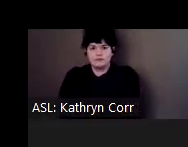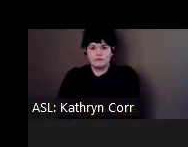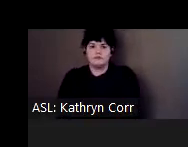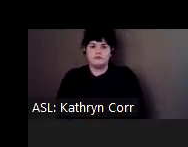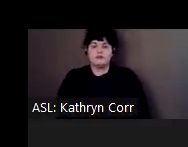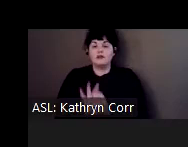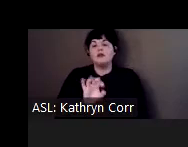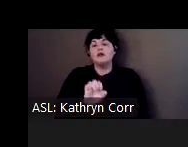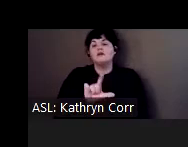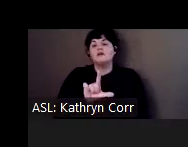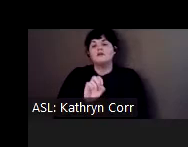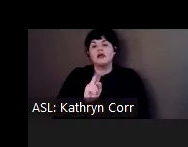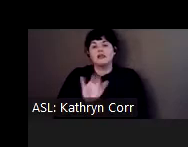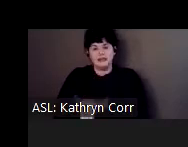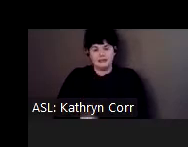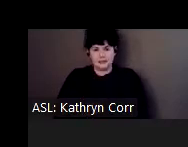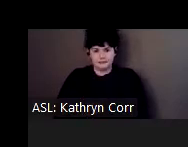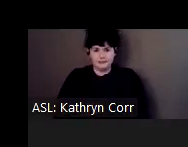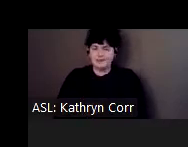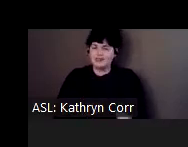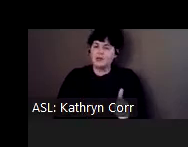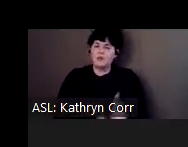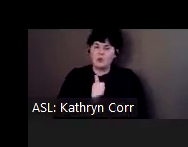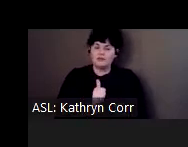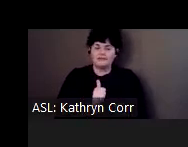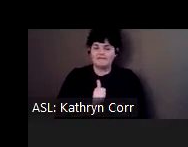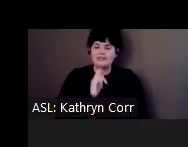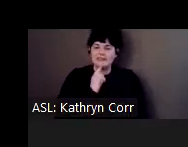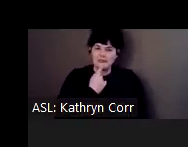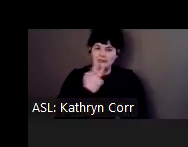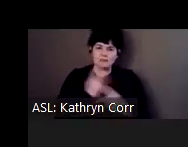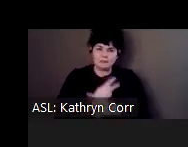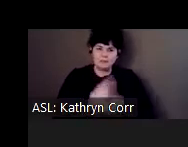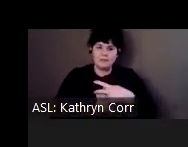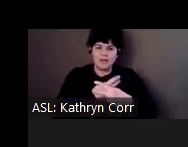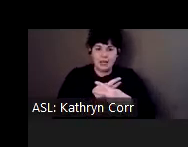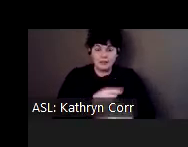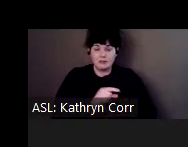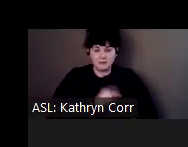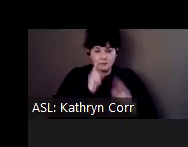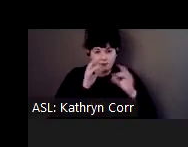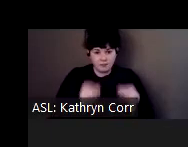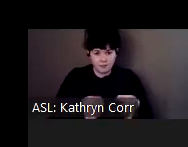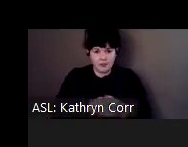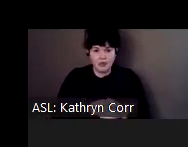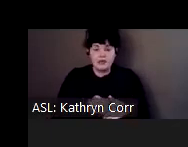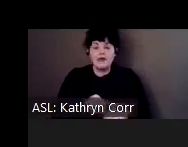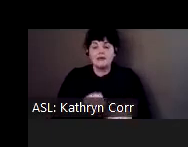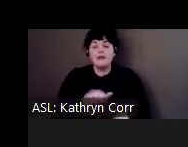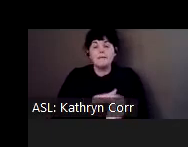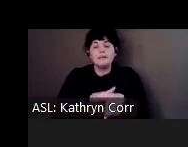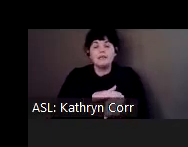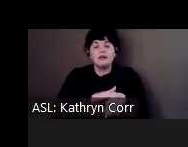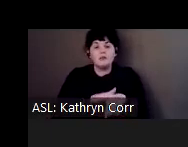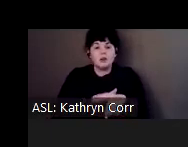Felonies are the most serious types of convictions. The minimum sentence for a felony is usually over 1 year